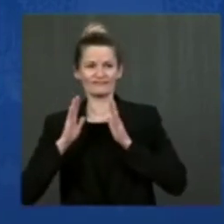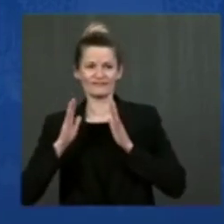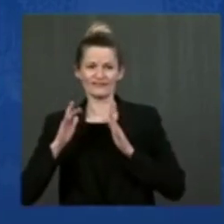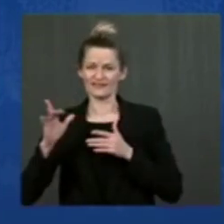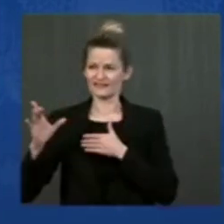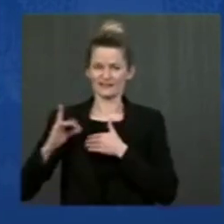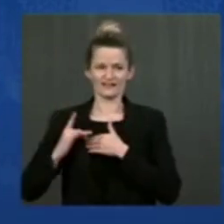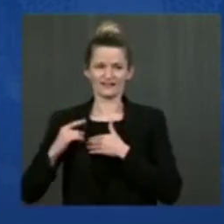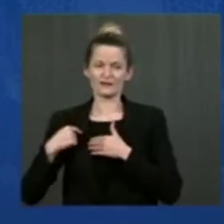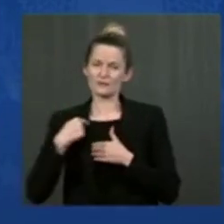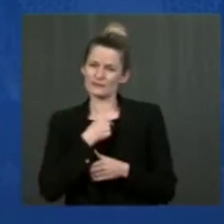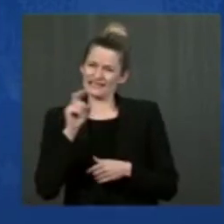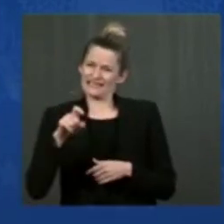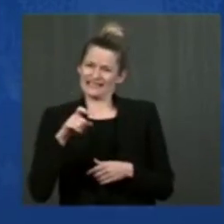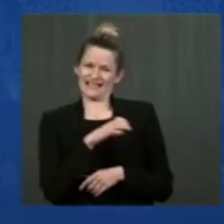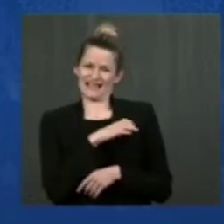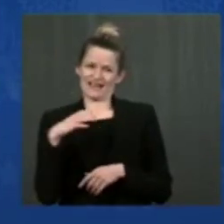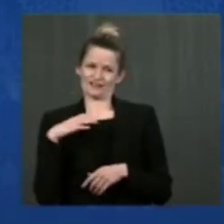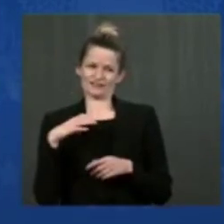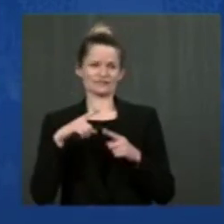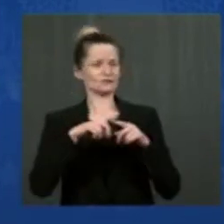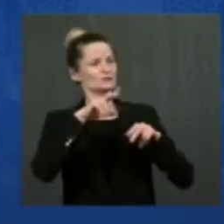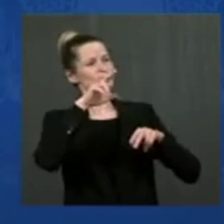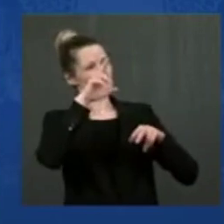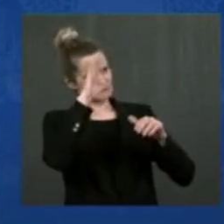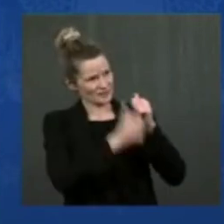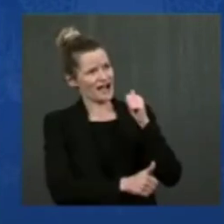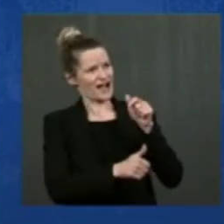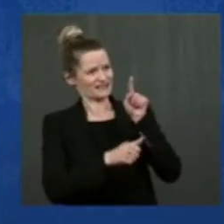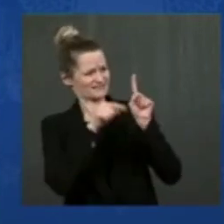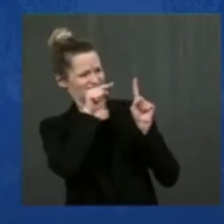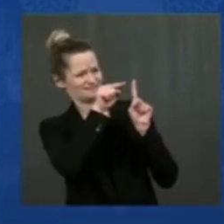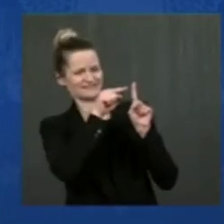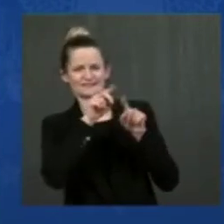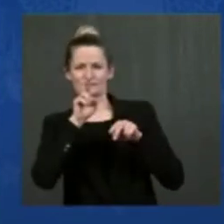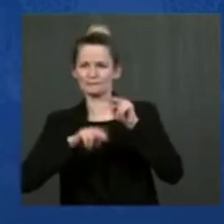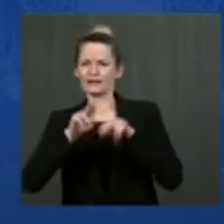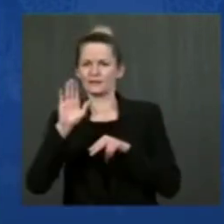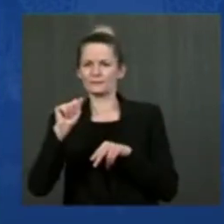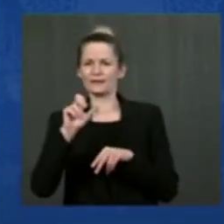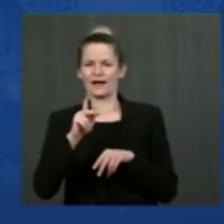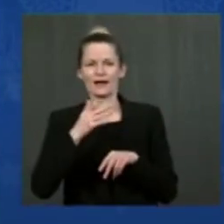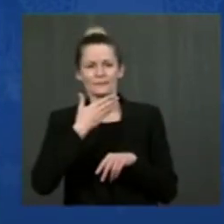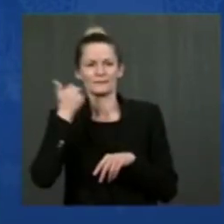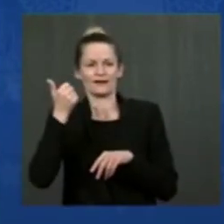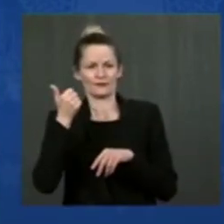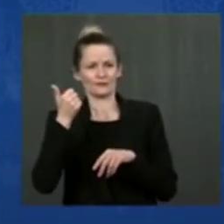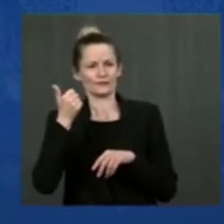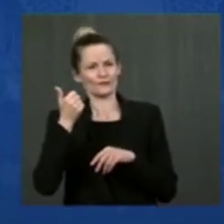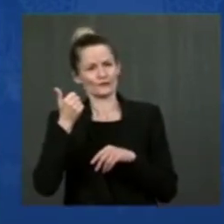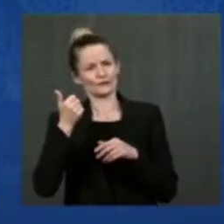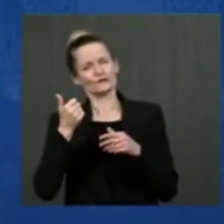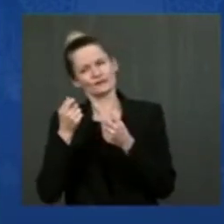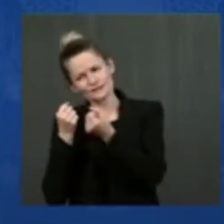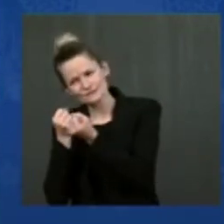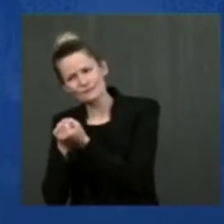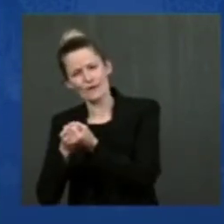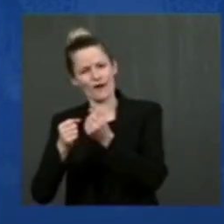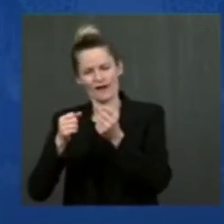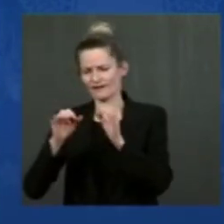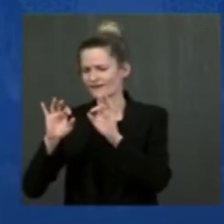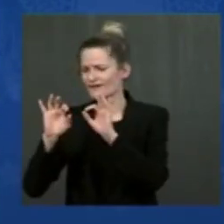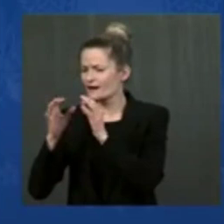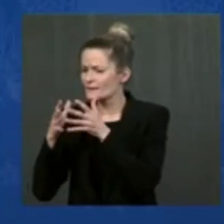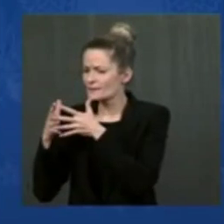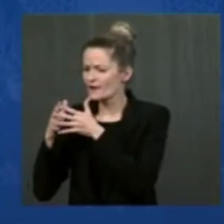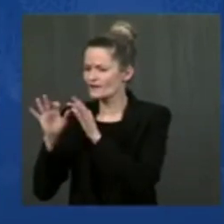Better legislation that would do much to support American working families. I'm so thankful to be able to share